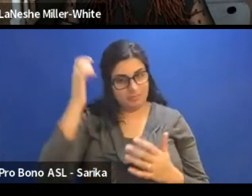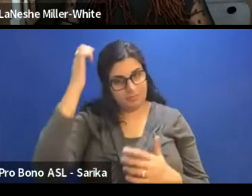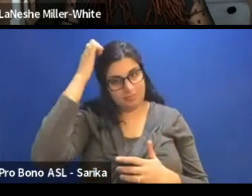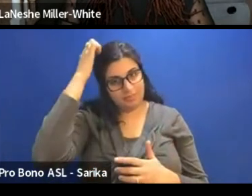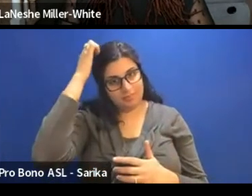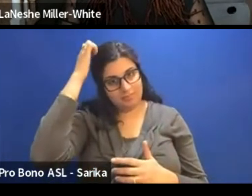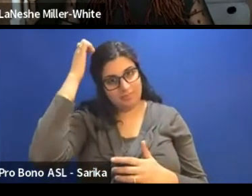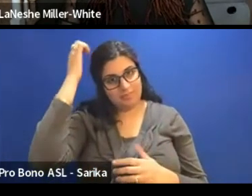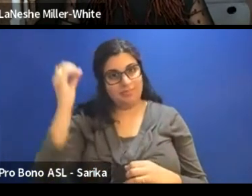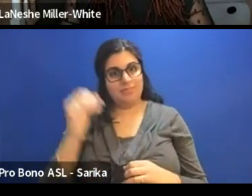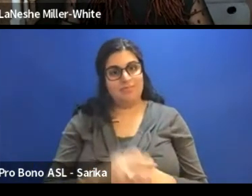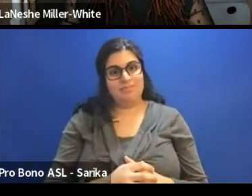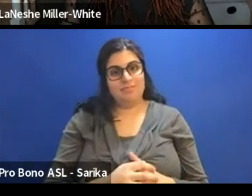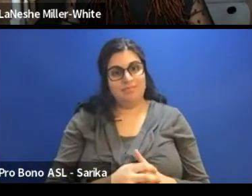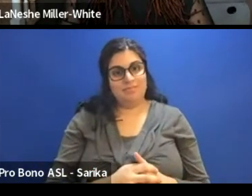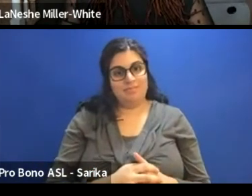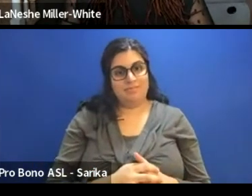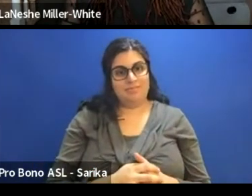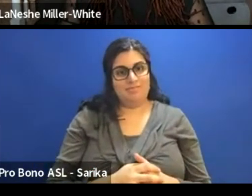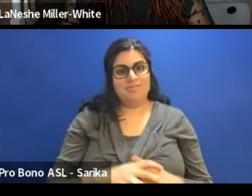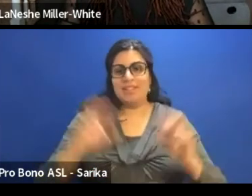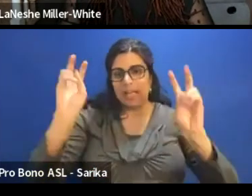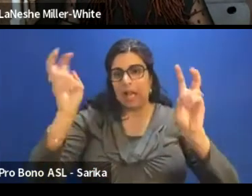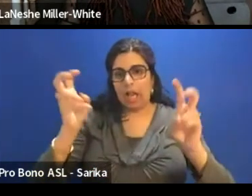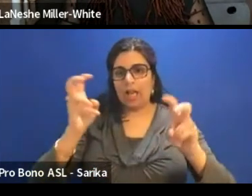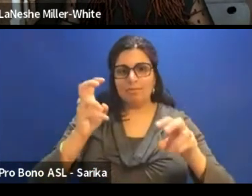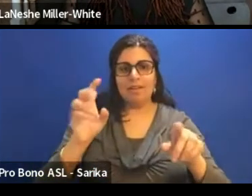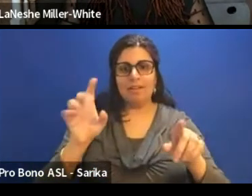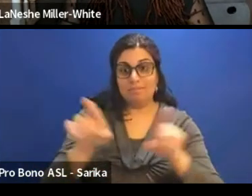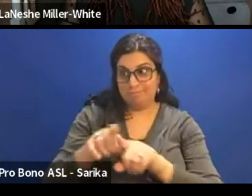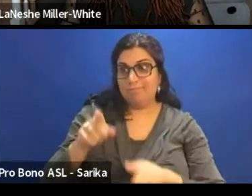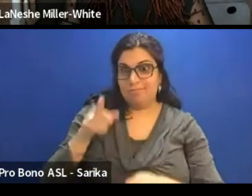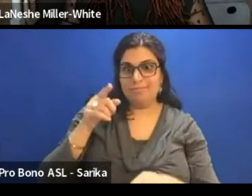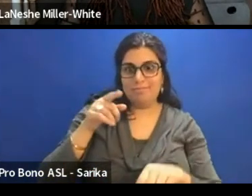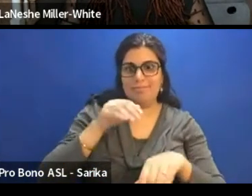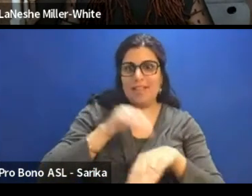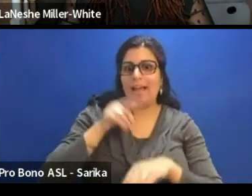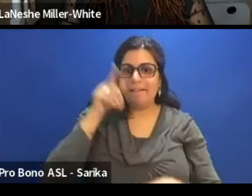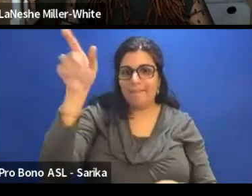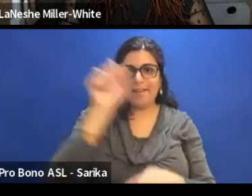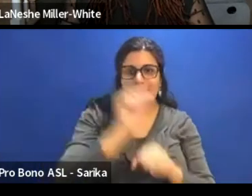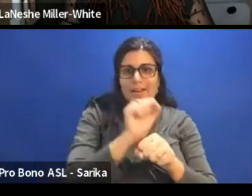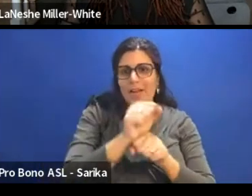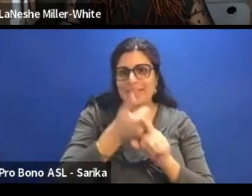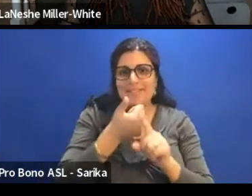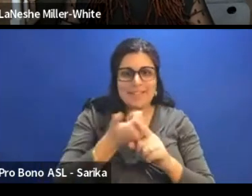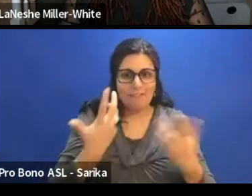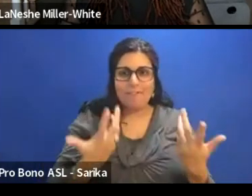Learning on, you know, on the job. There isn't a lot of